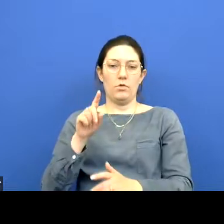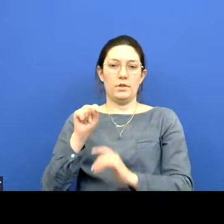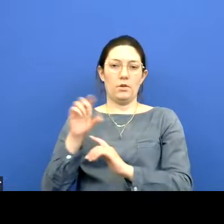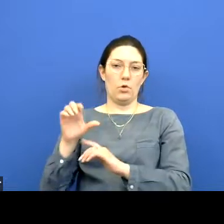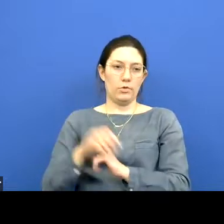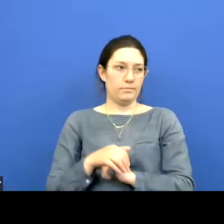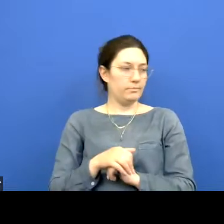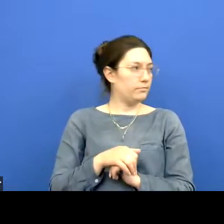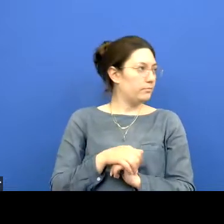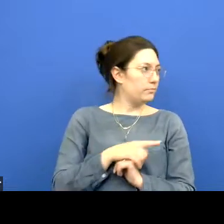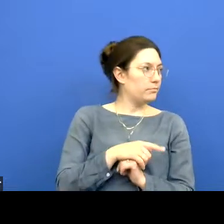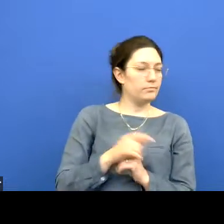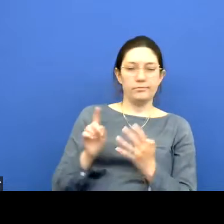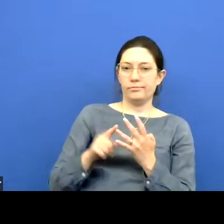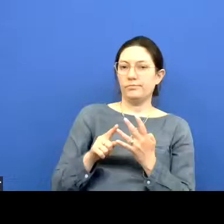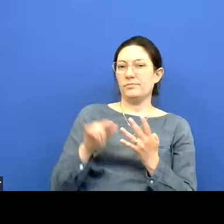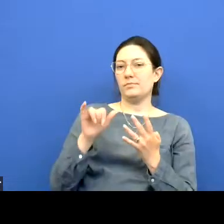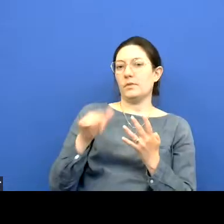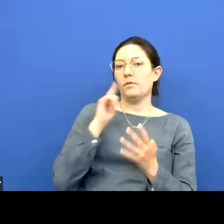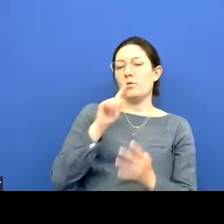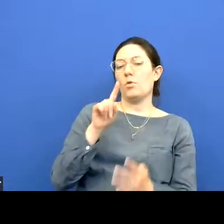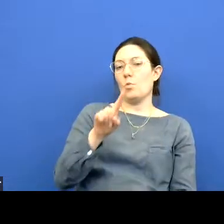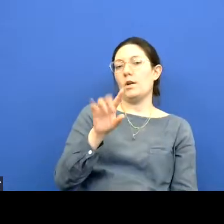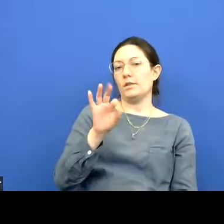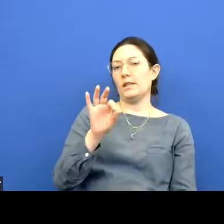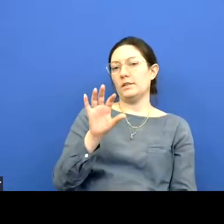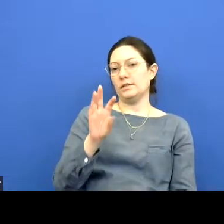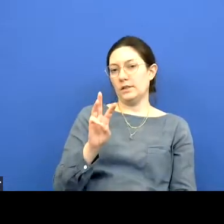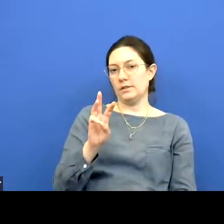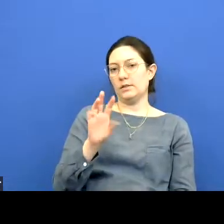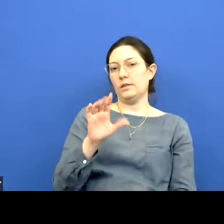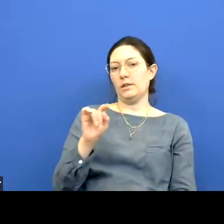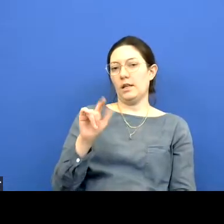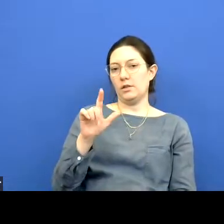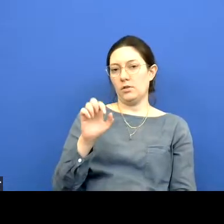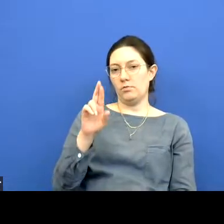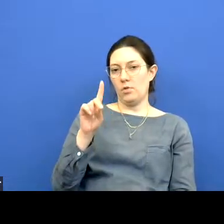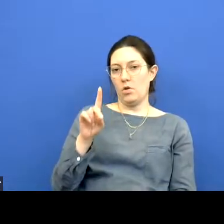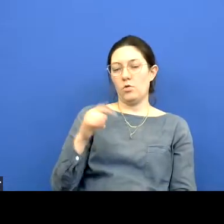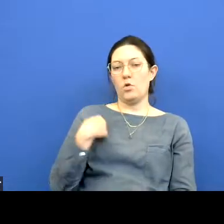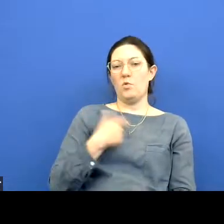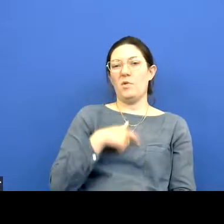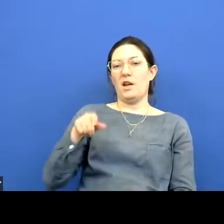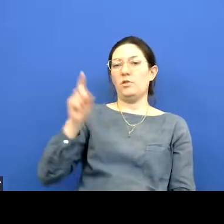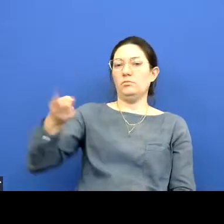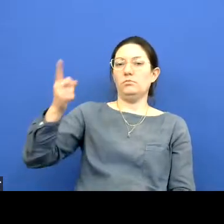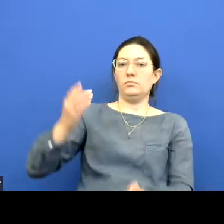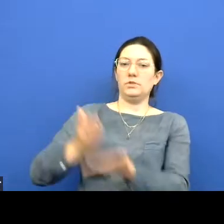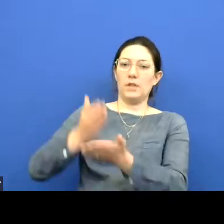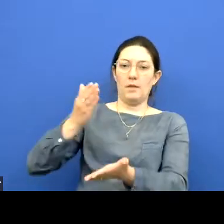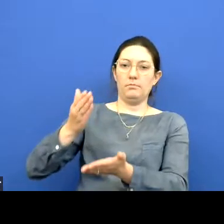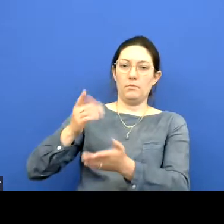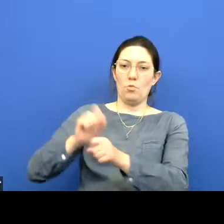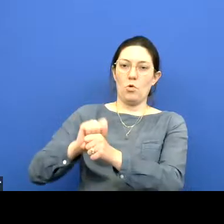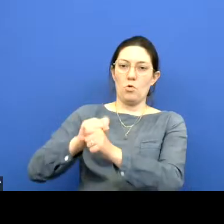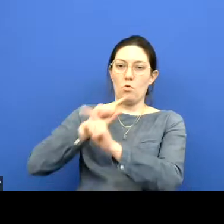196 Castle Road. We had issued a stop work order because they were doing stuff without the proper